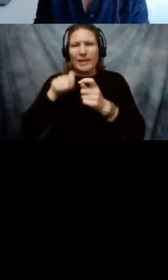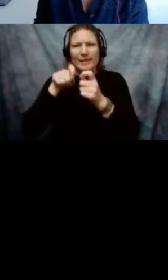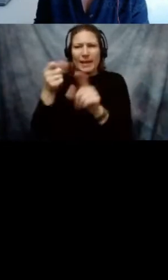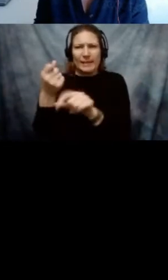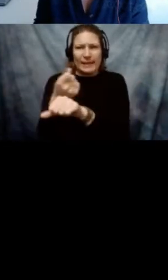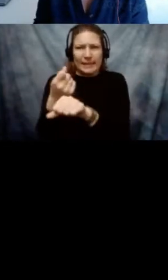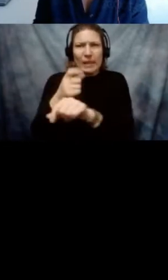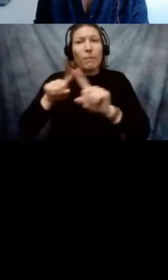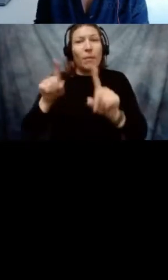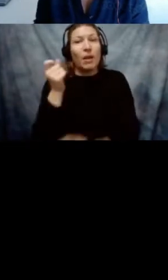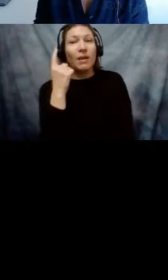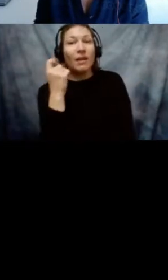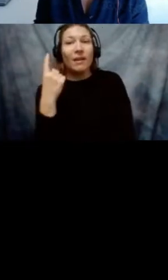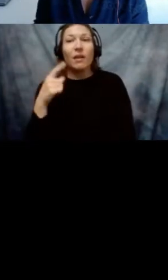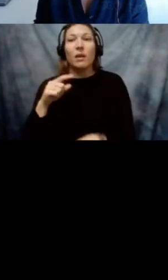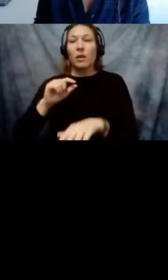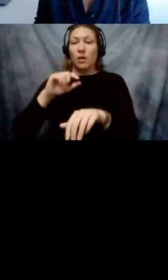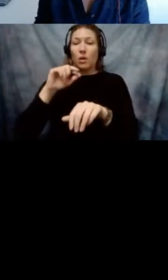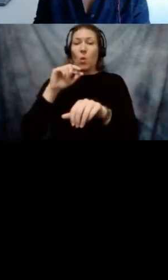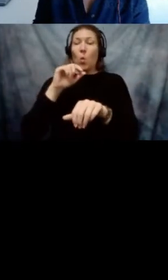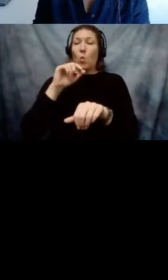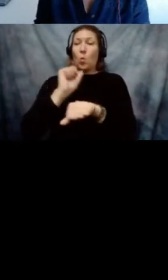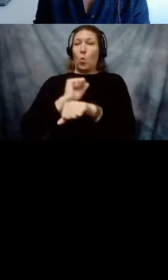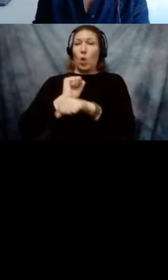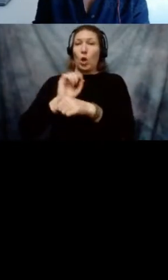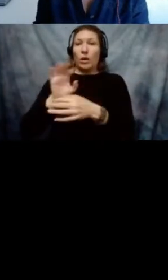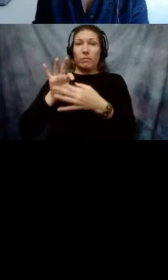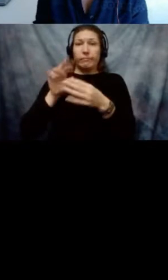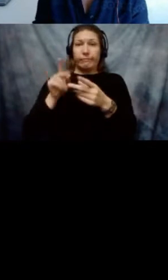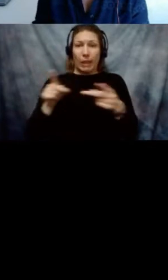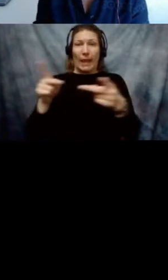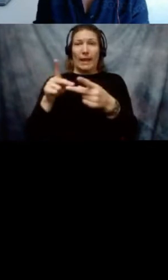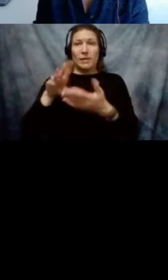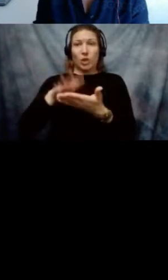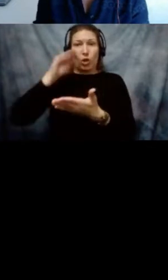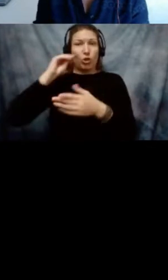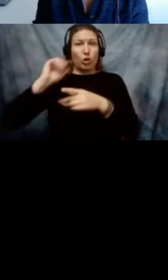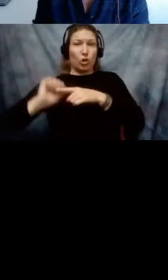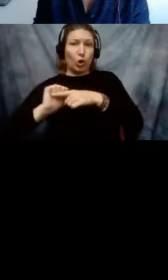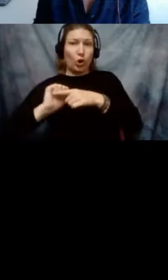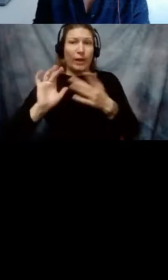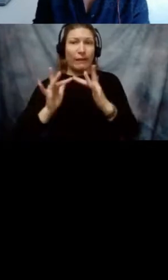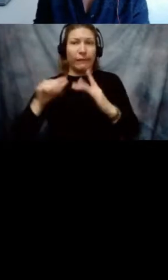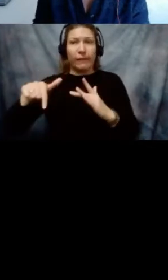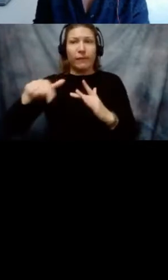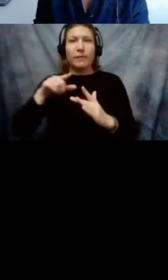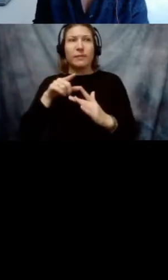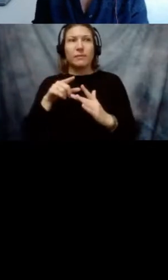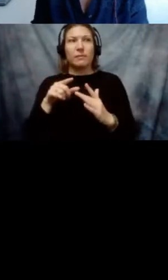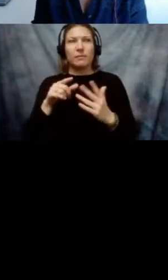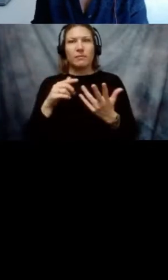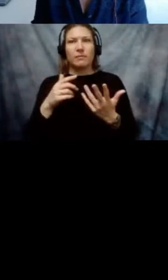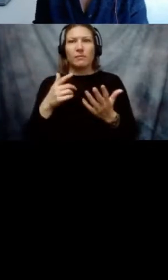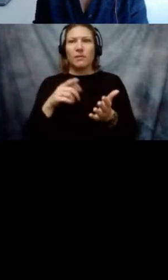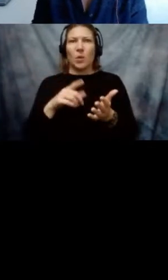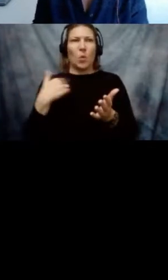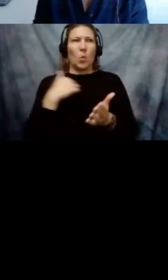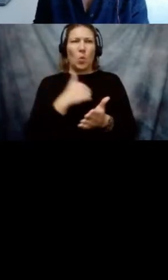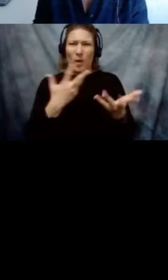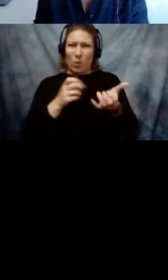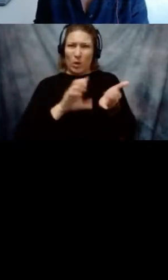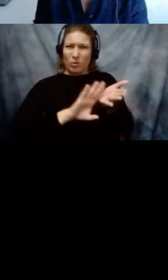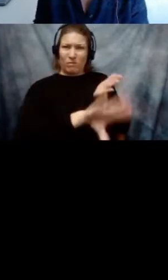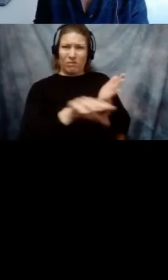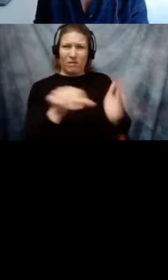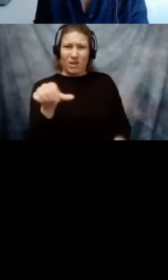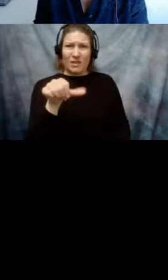workplace learning inaccessible excludes more than 1 in 10 of our audience. And is that really what we want for our compulsory